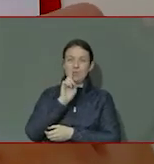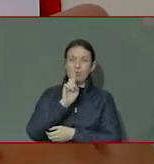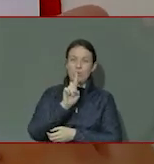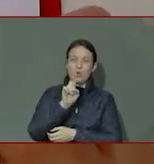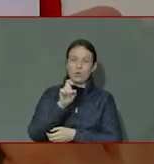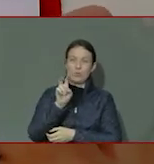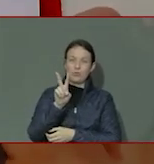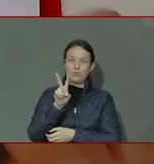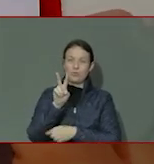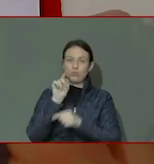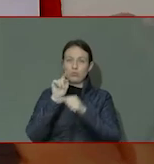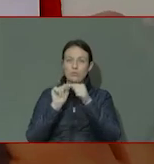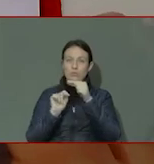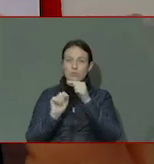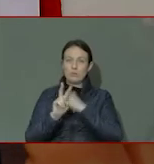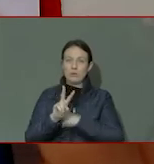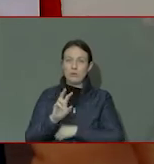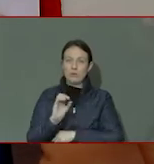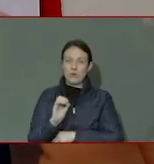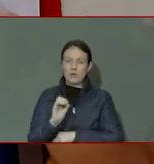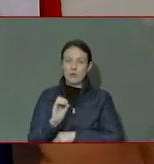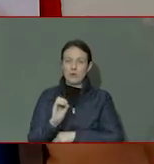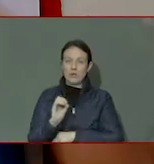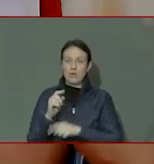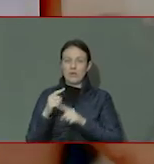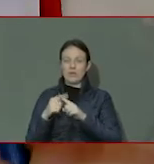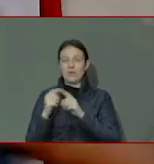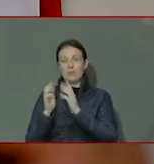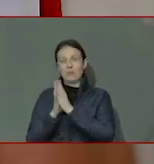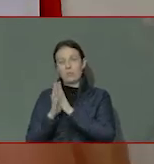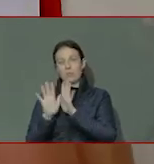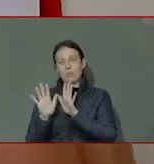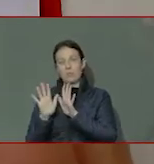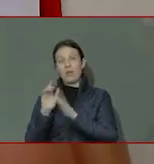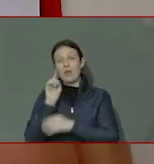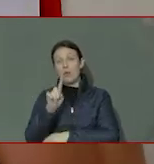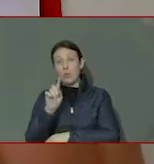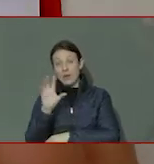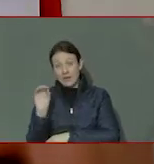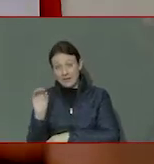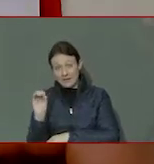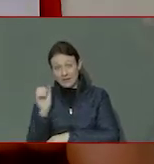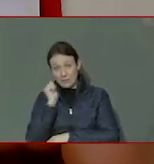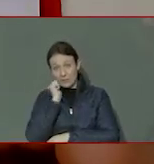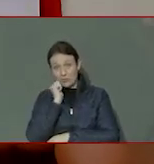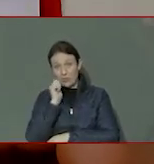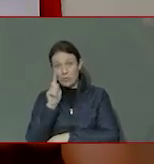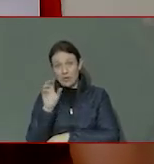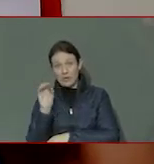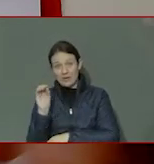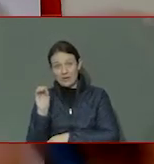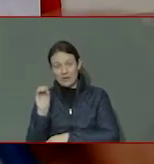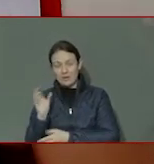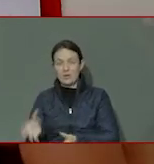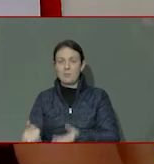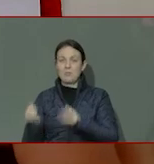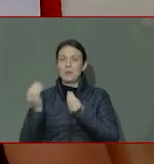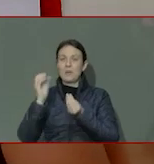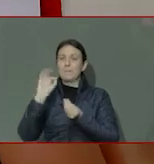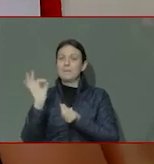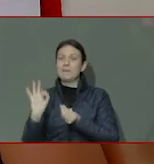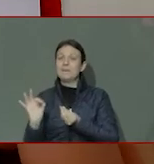grams divided by 20 grams multiplied by 100, and that should give us